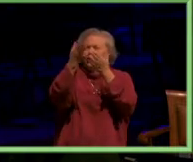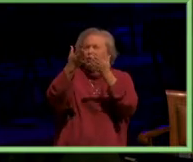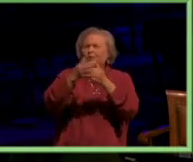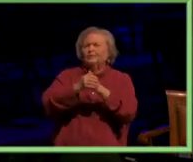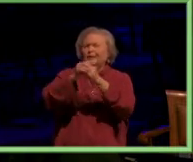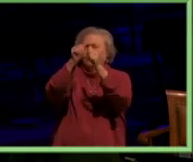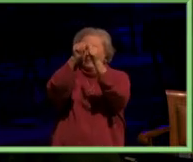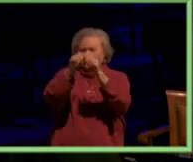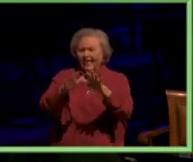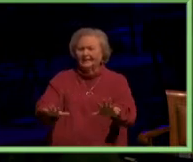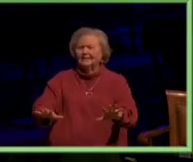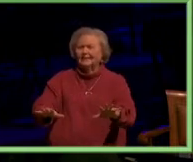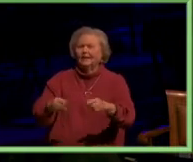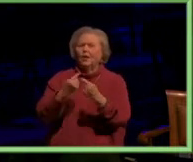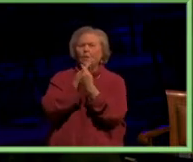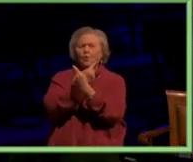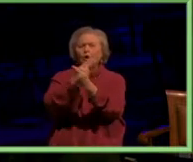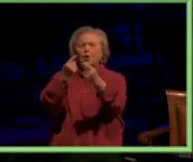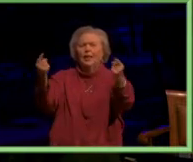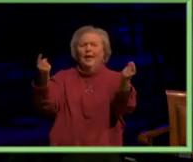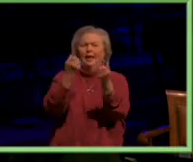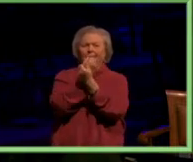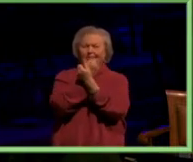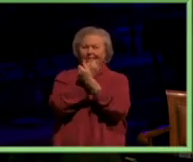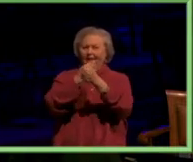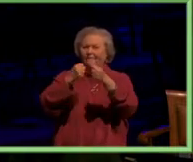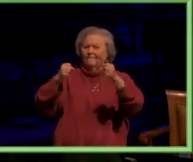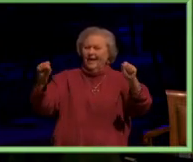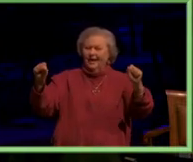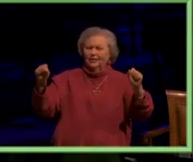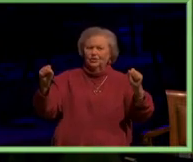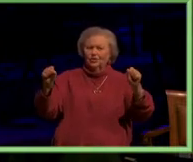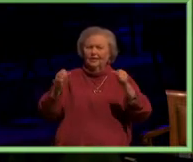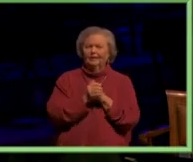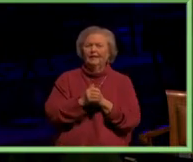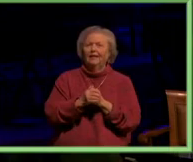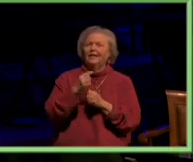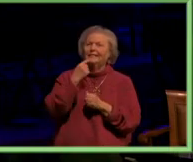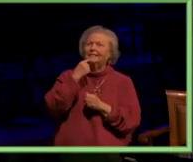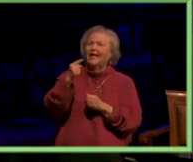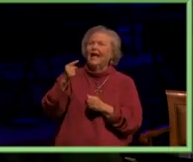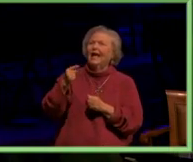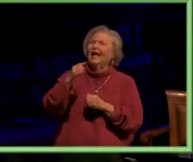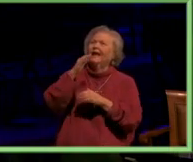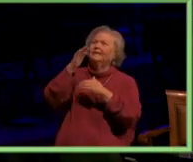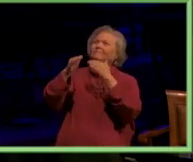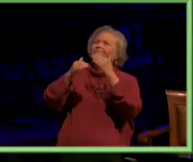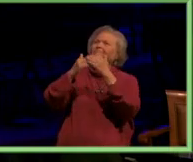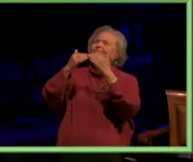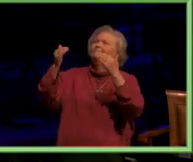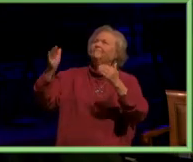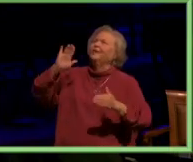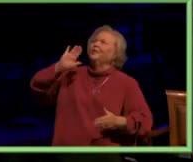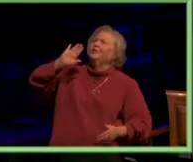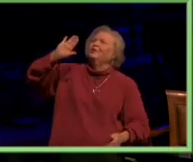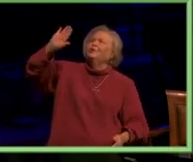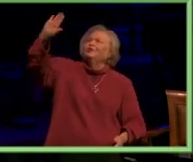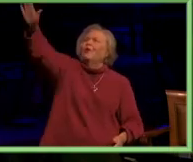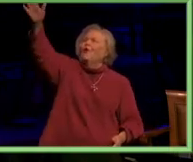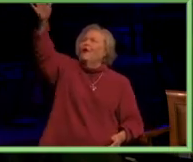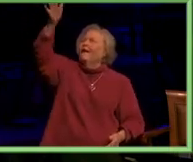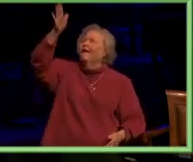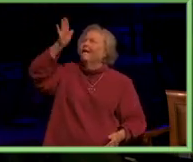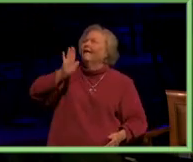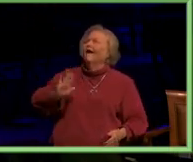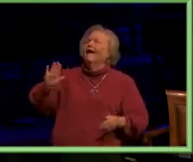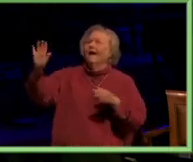proclaim salvation, who say to Zion, your God reigns.